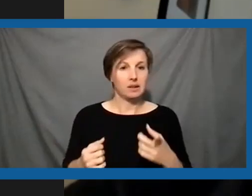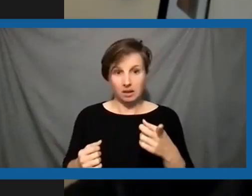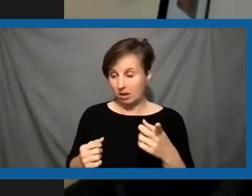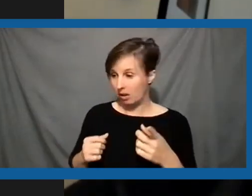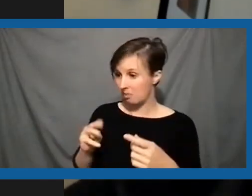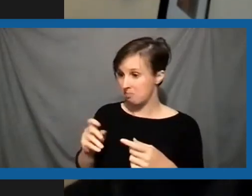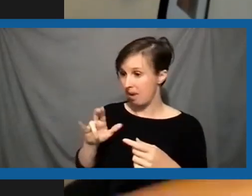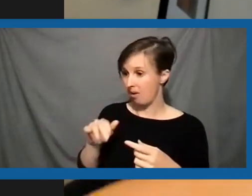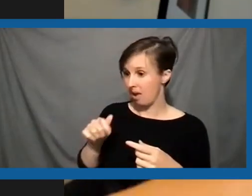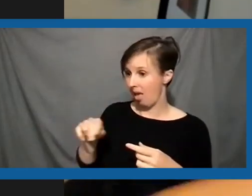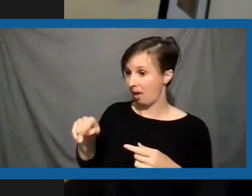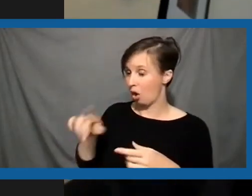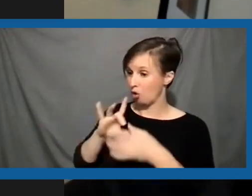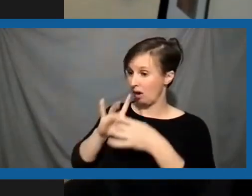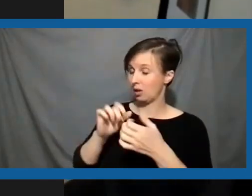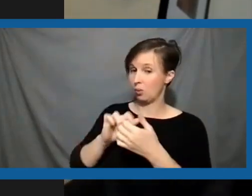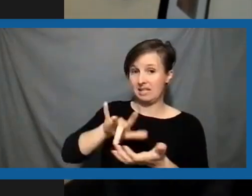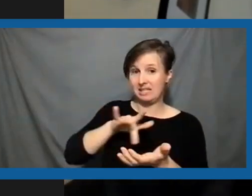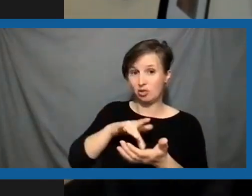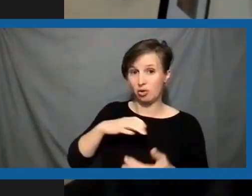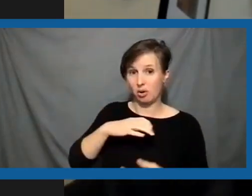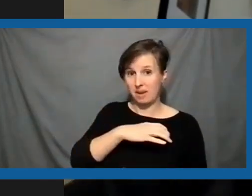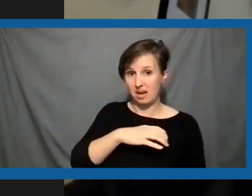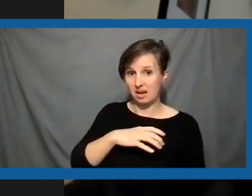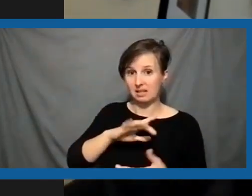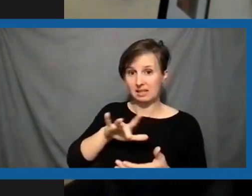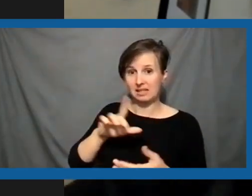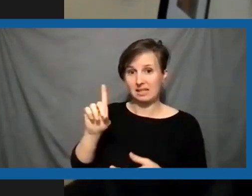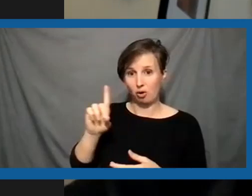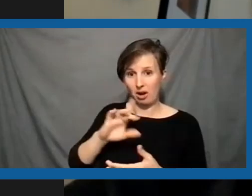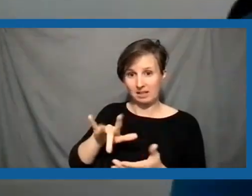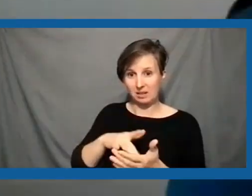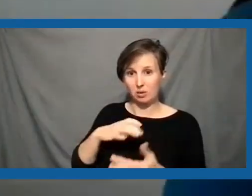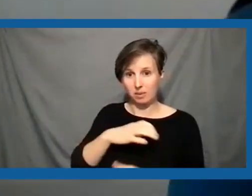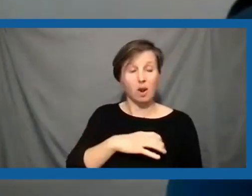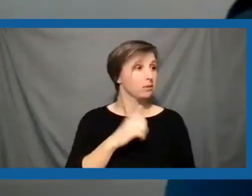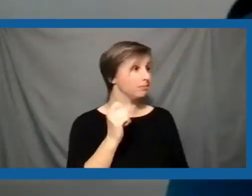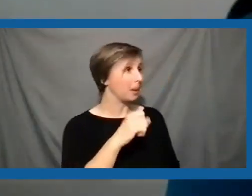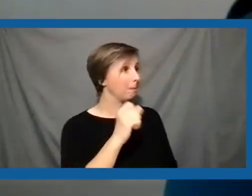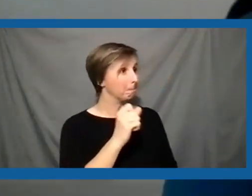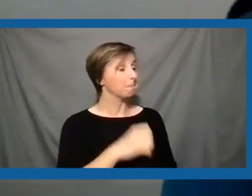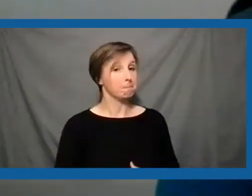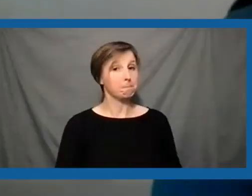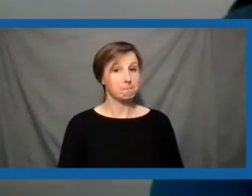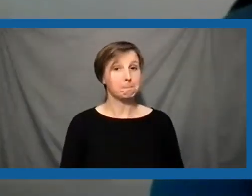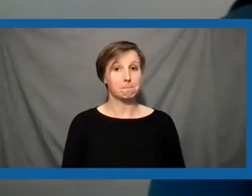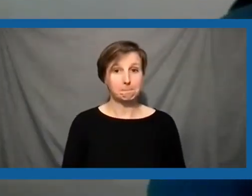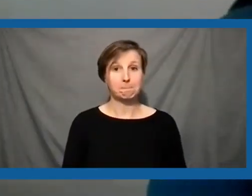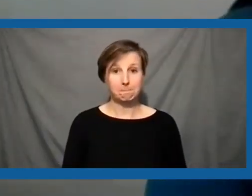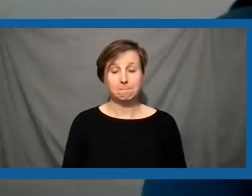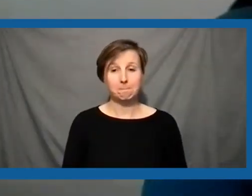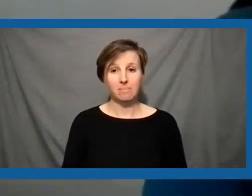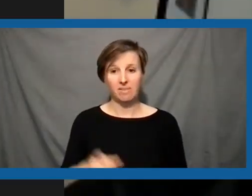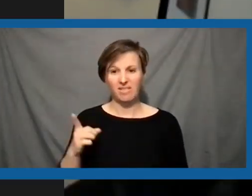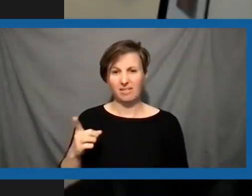the Central Committee? Every county in California has a Democratic Central Committee. Yep. Are you connected with your Central Committee?